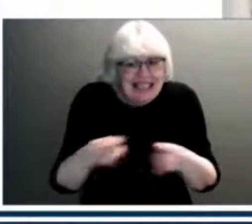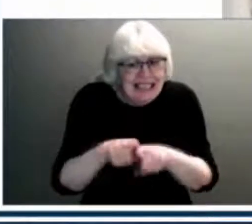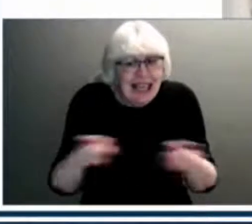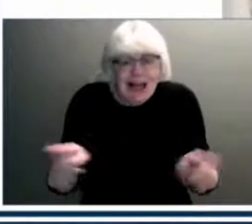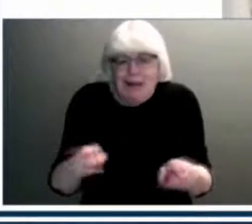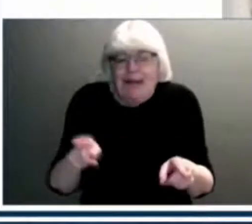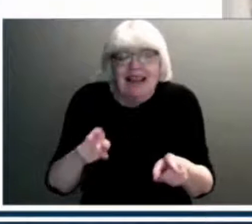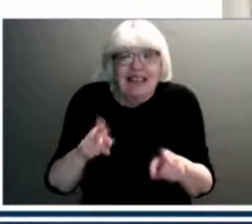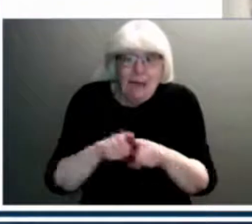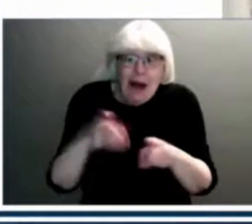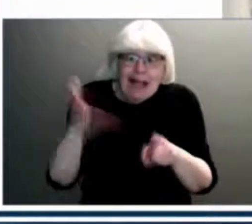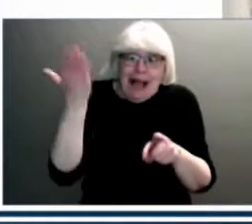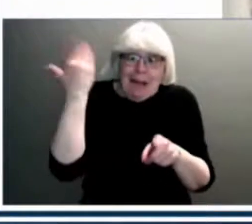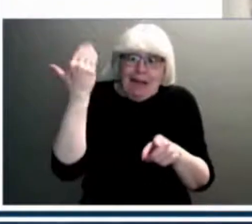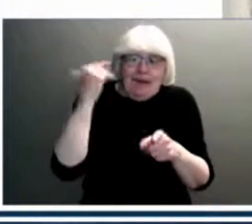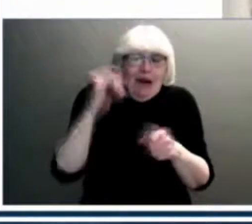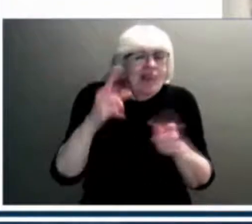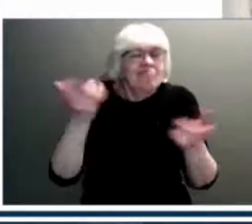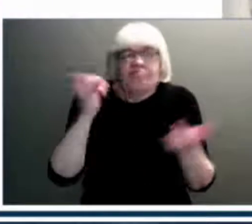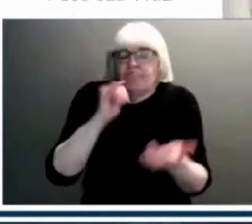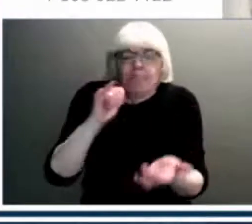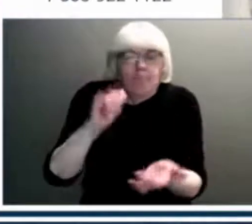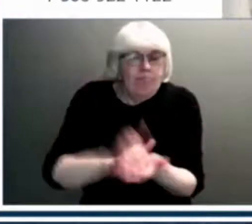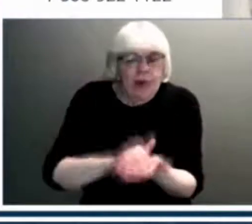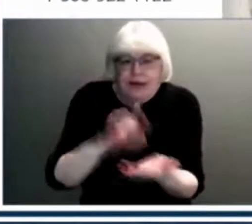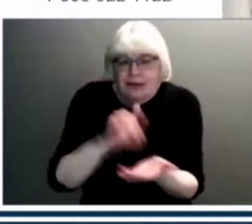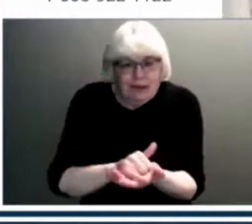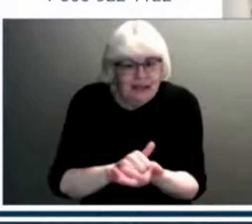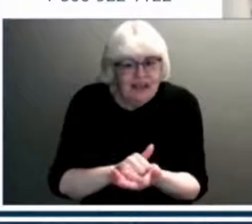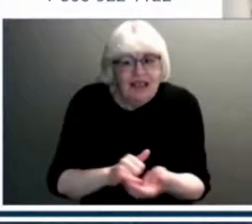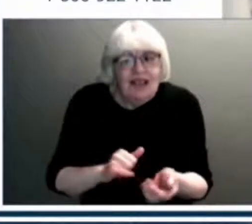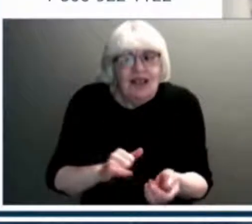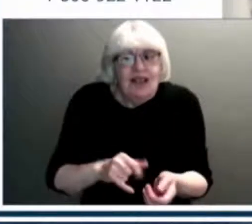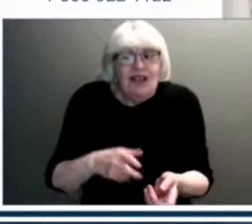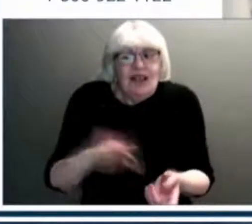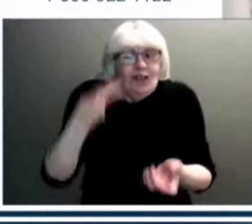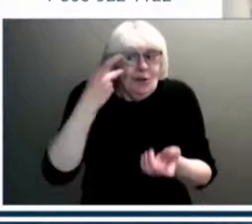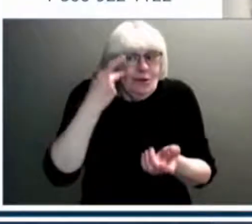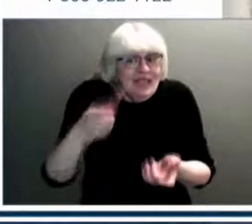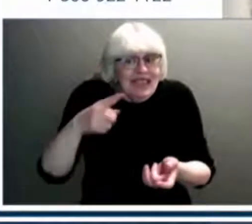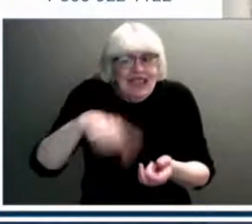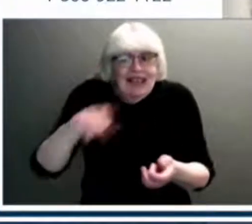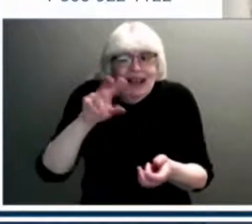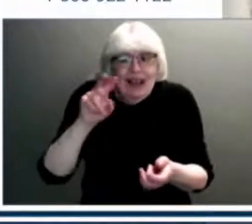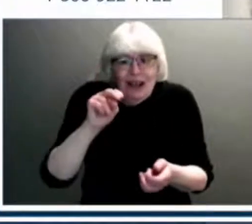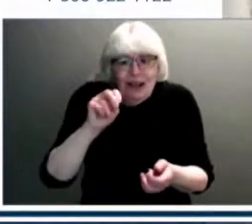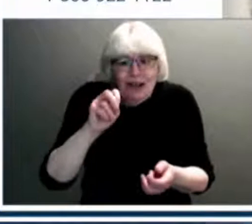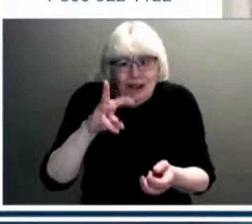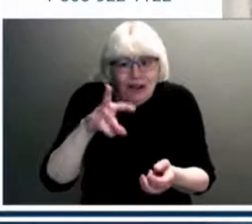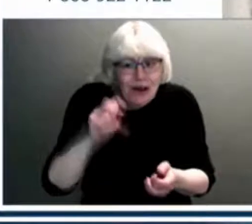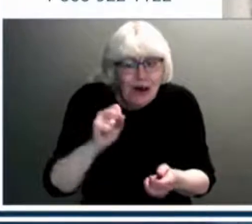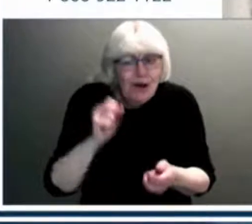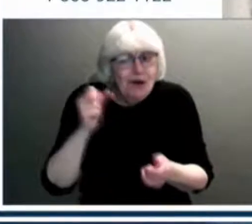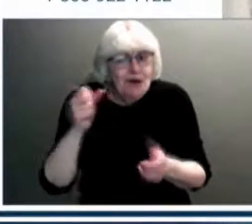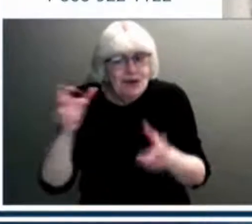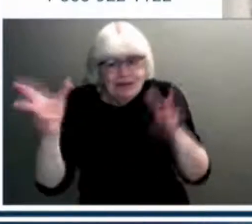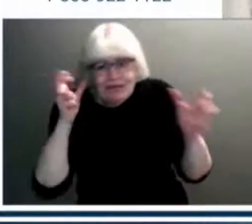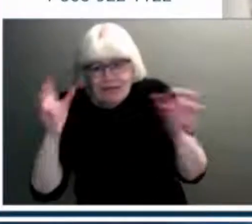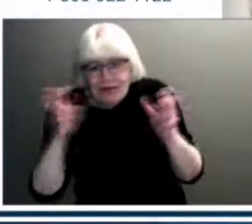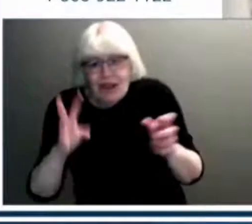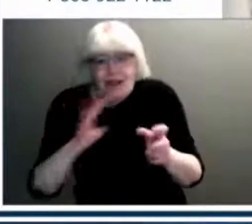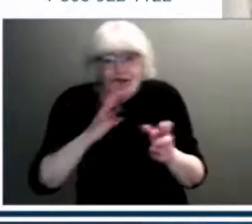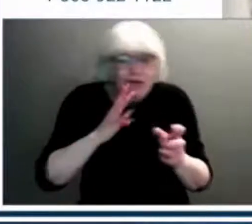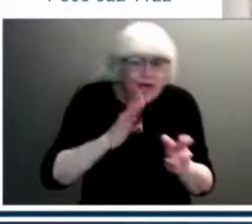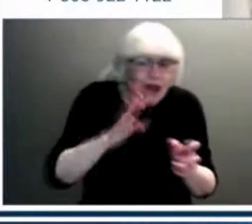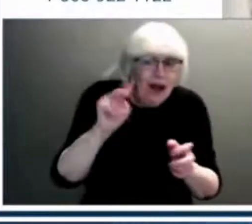on the news over the last few weeks, you've no doubt heard discussions about supply chain concerns across a variety of